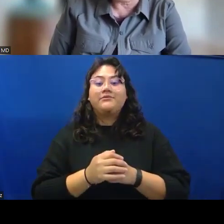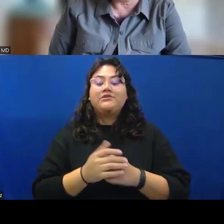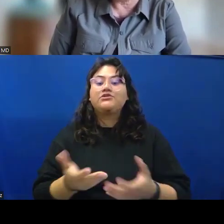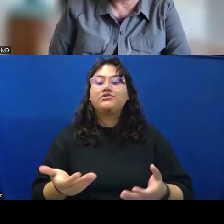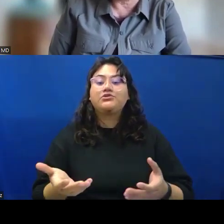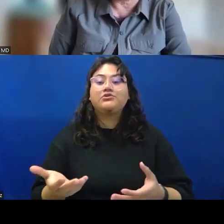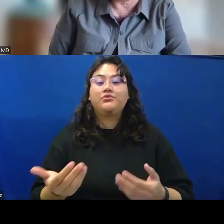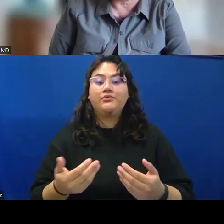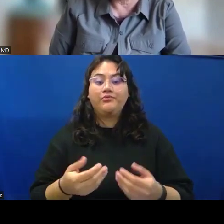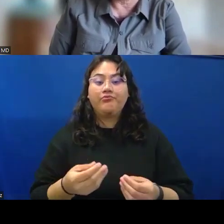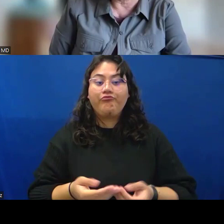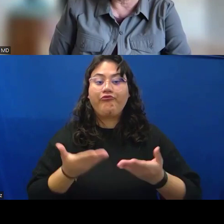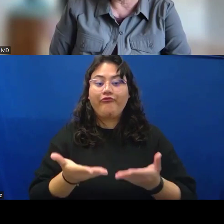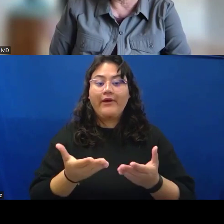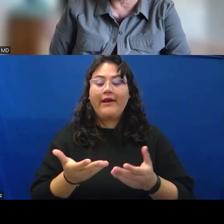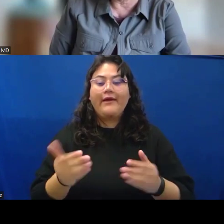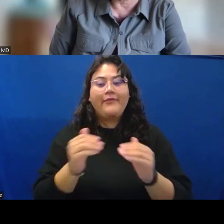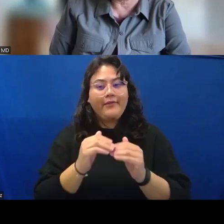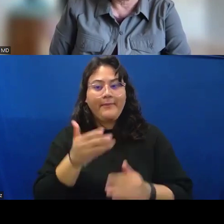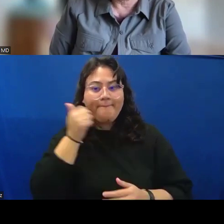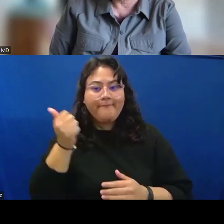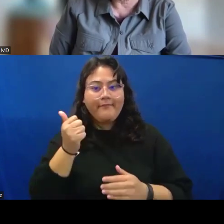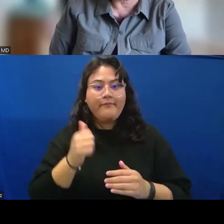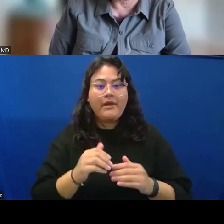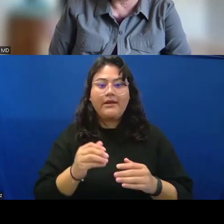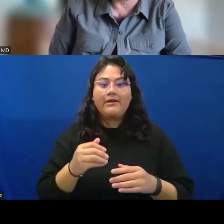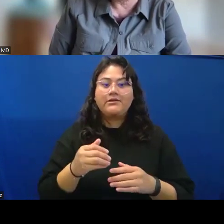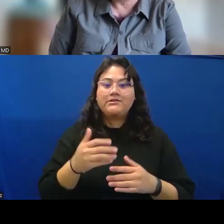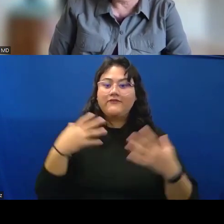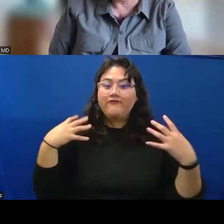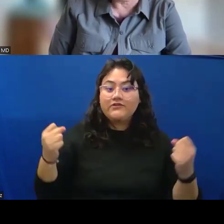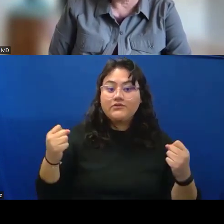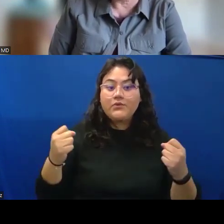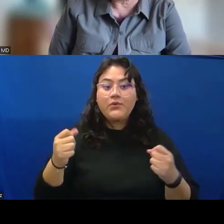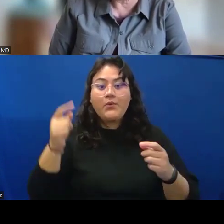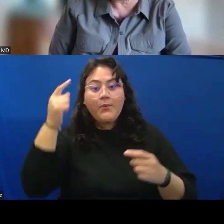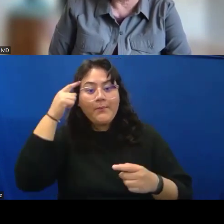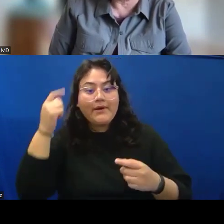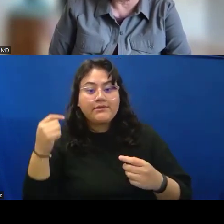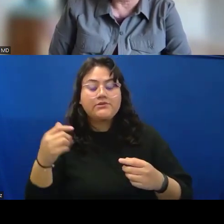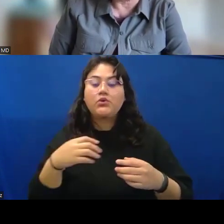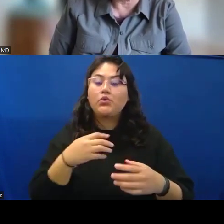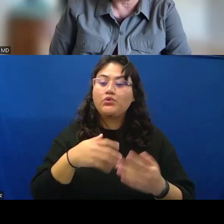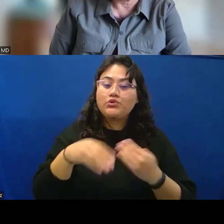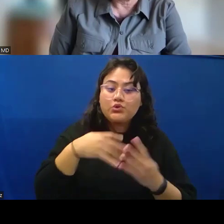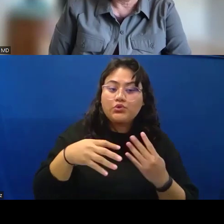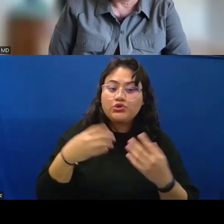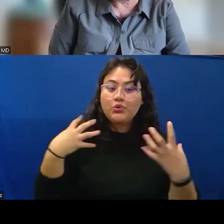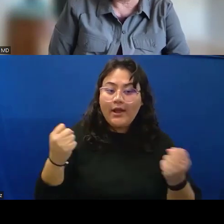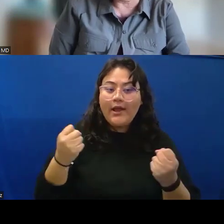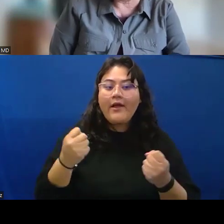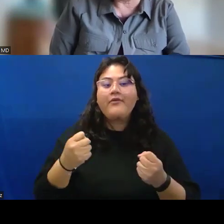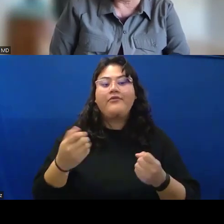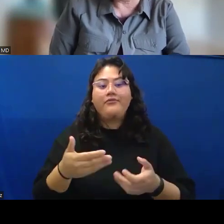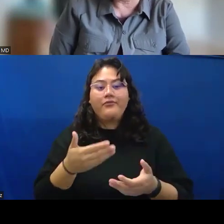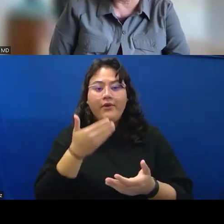social health and well-being for all infants, children, adolescents, and young adults. And